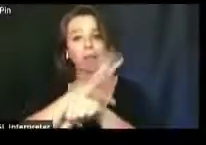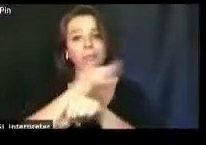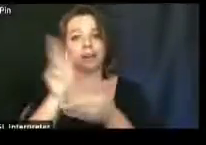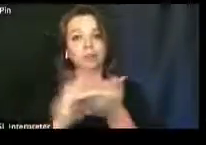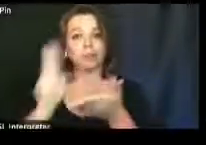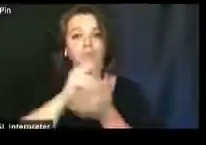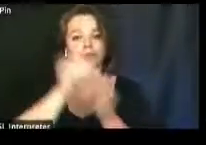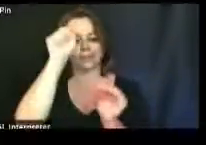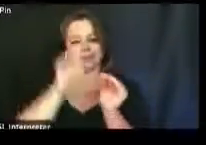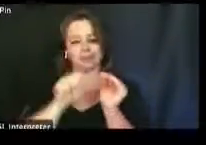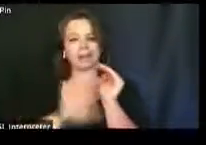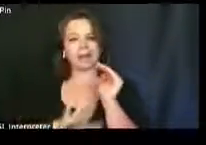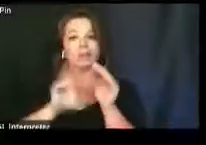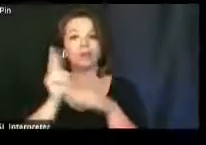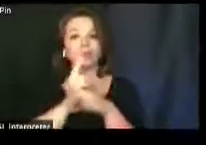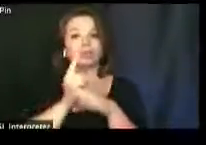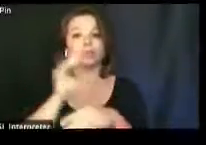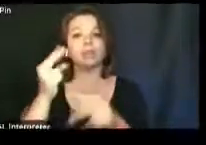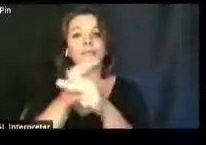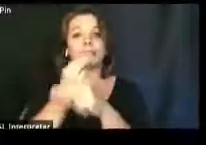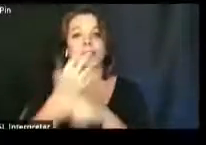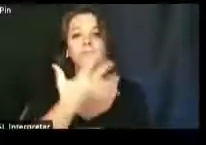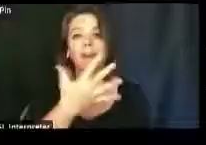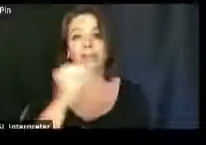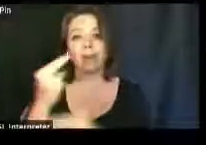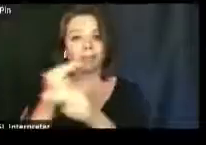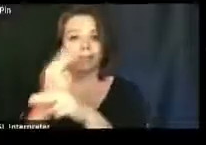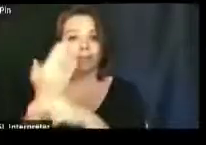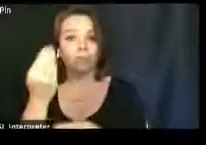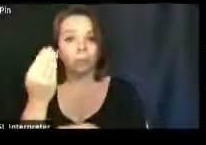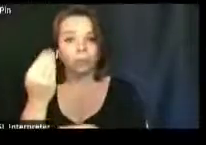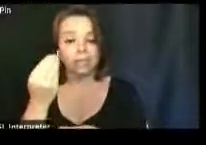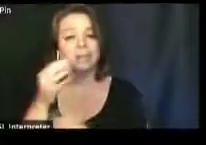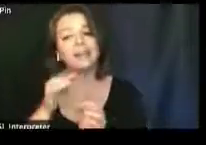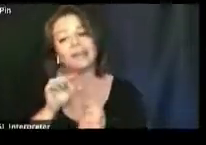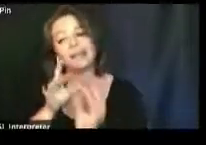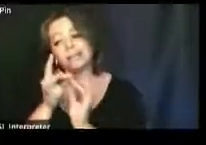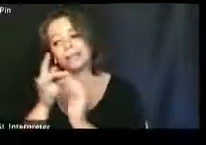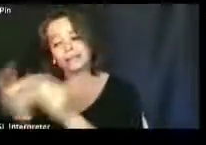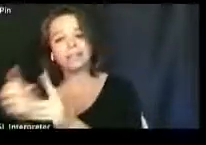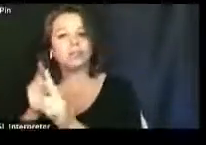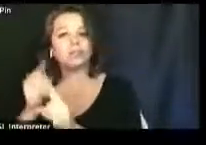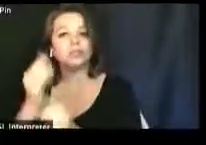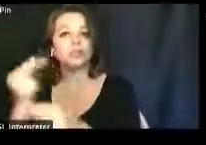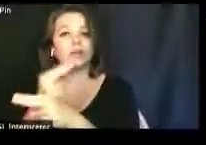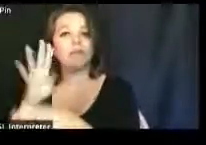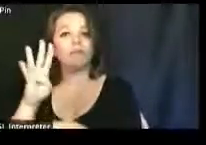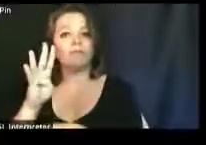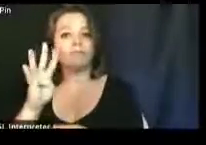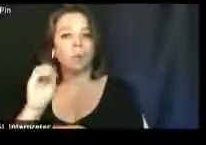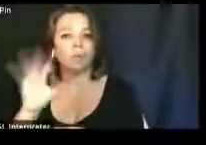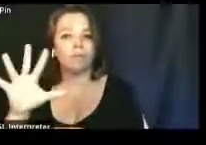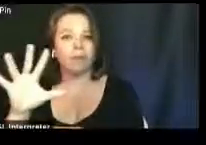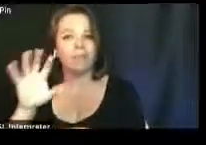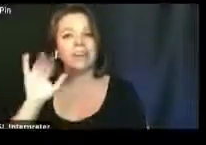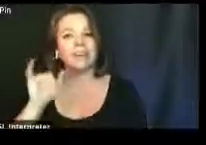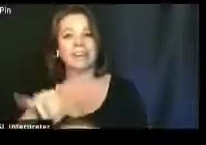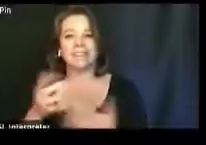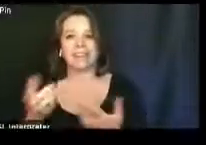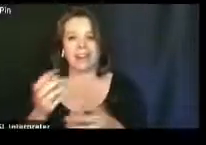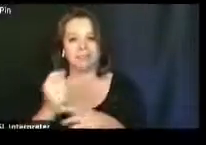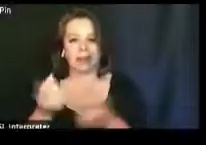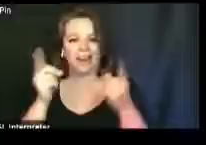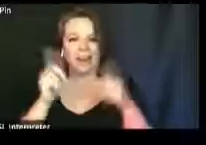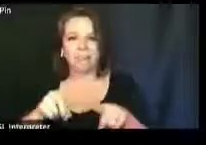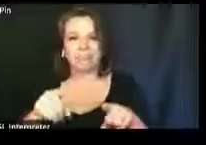us using the 5 and 14 freeways leading to the 405, a fact which caused us some grief after the 1994 earthquake when